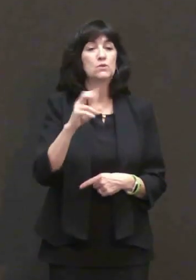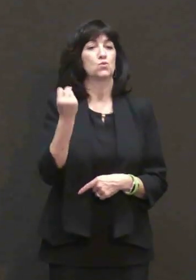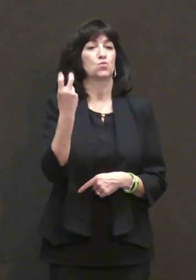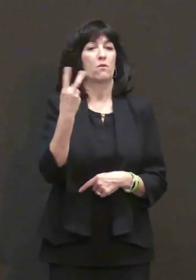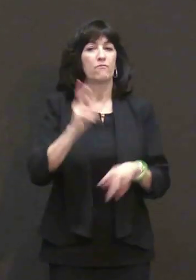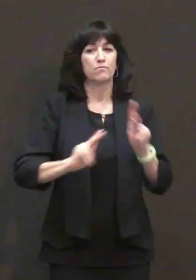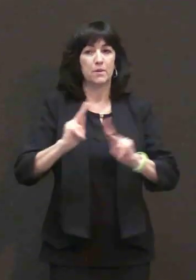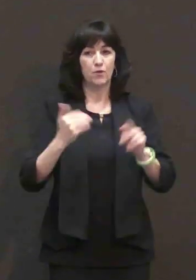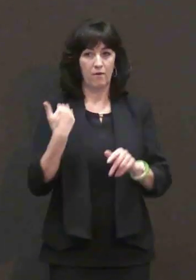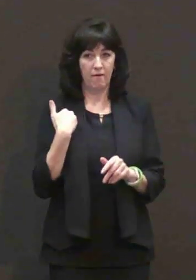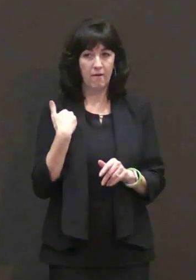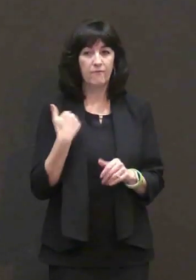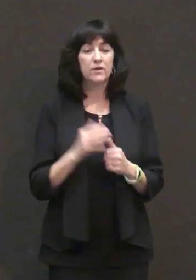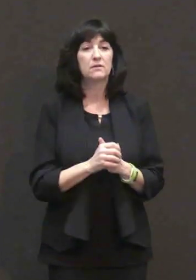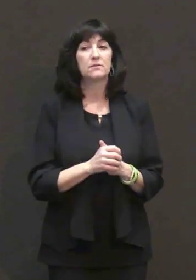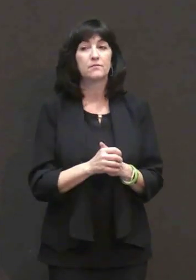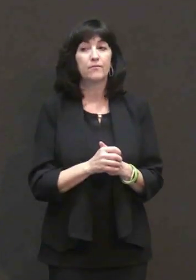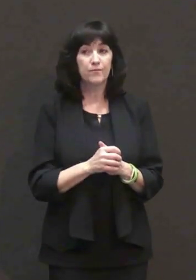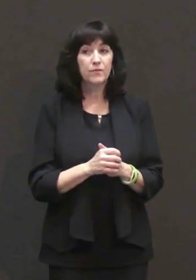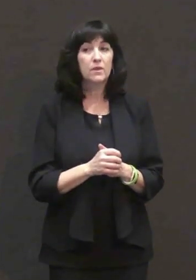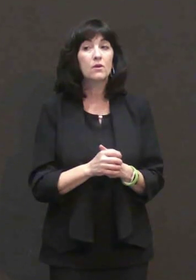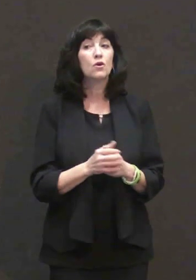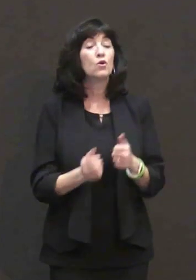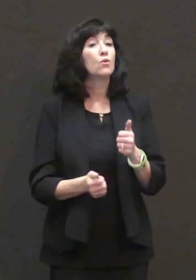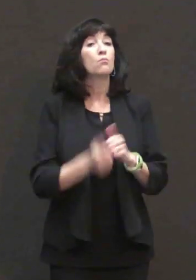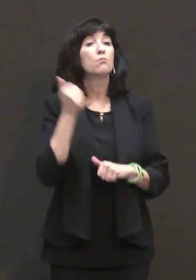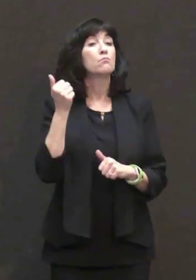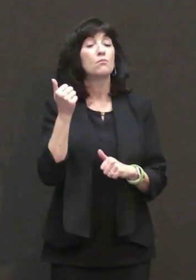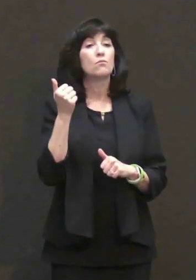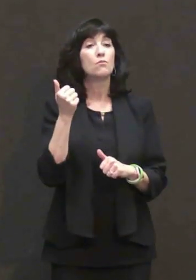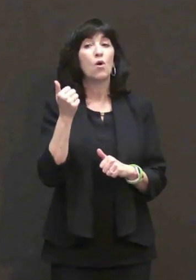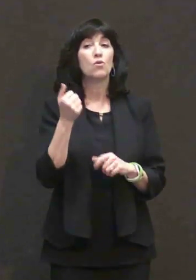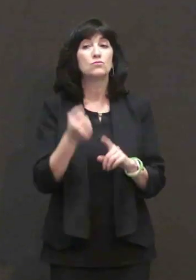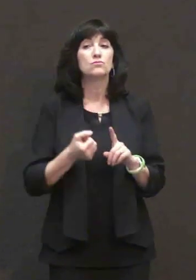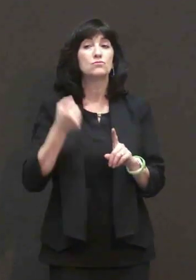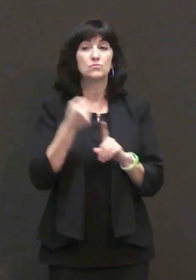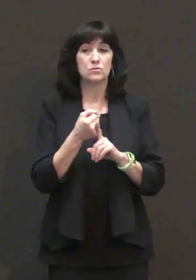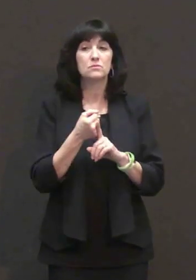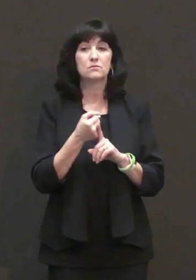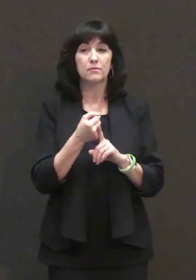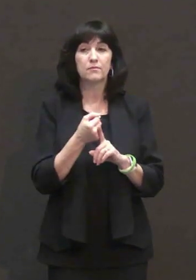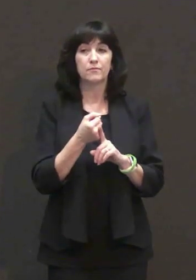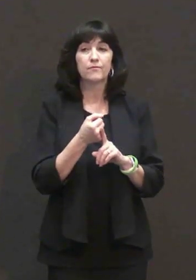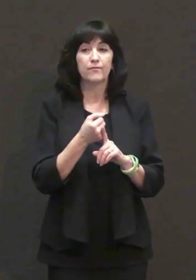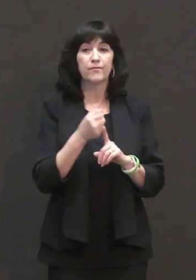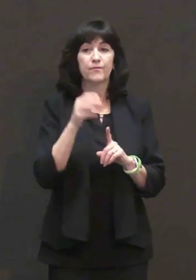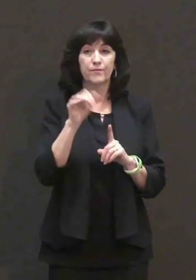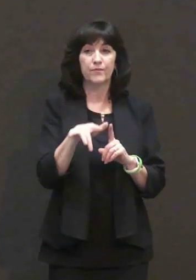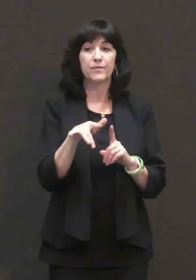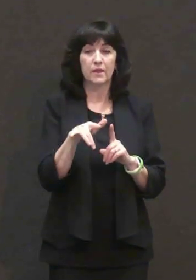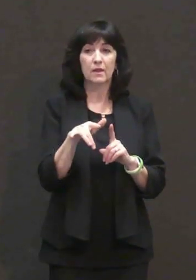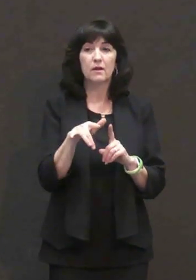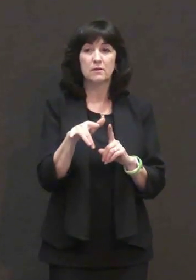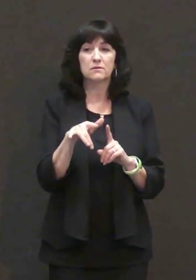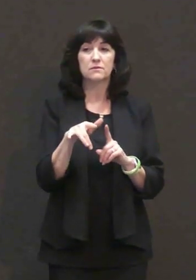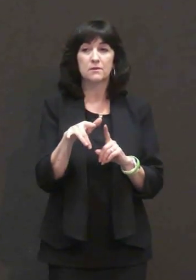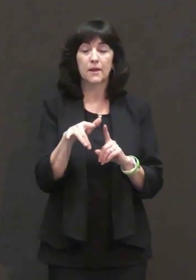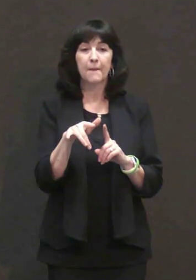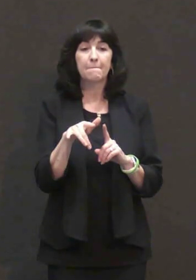the age group that's most at risk from a life and death situation, other than those